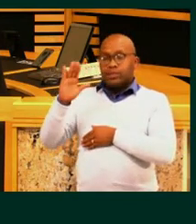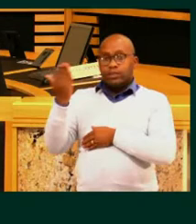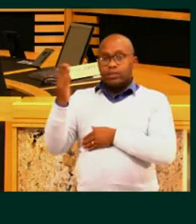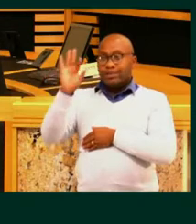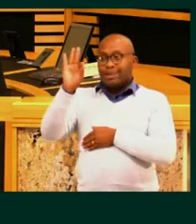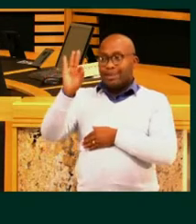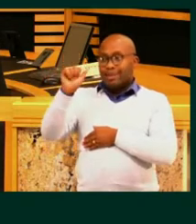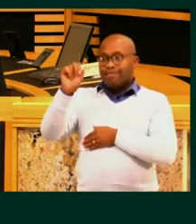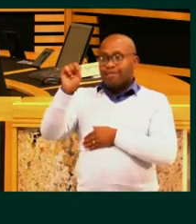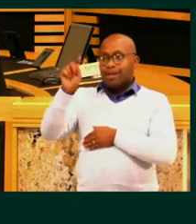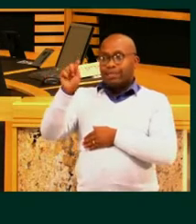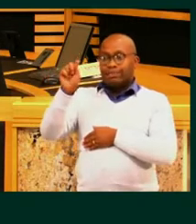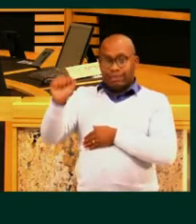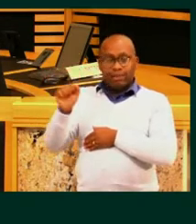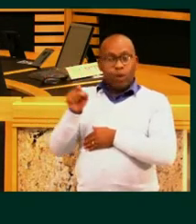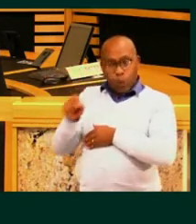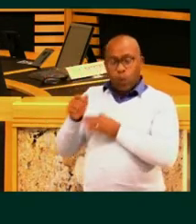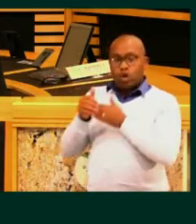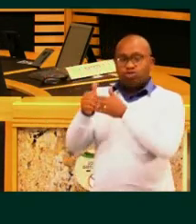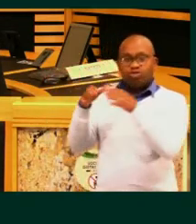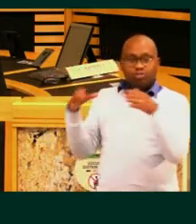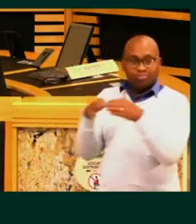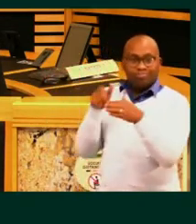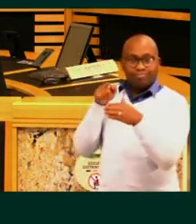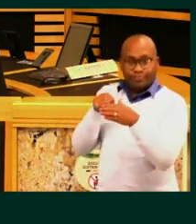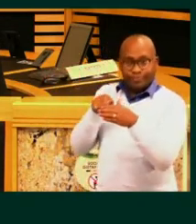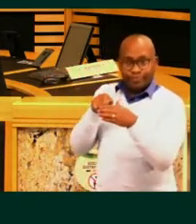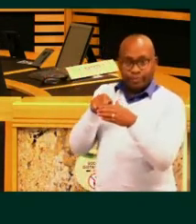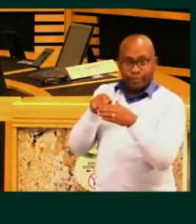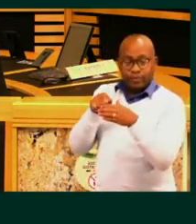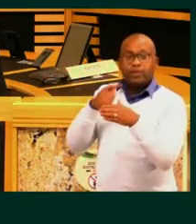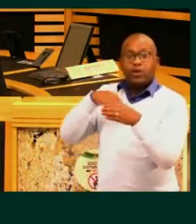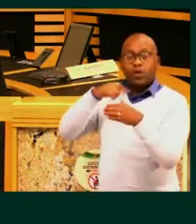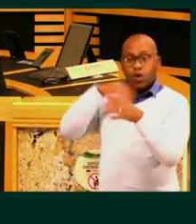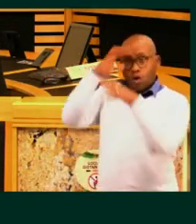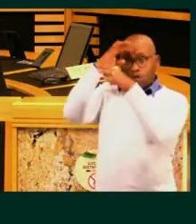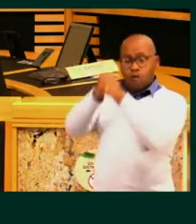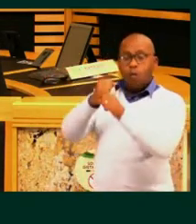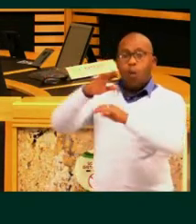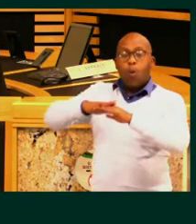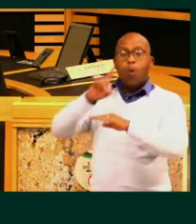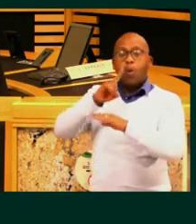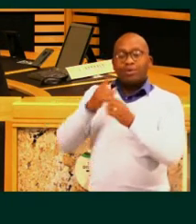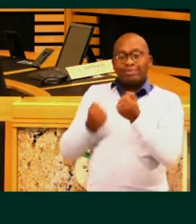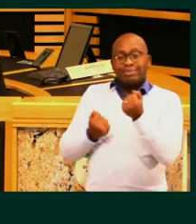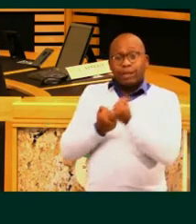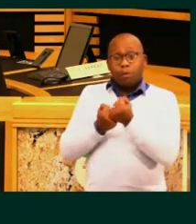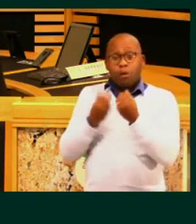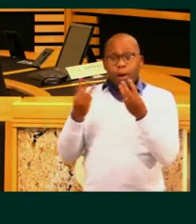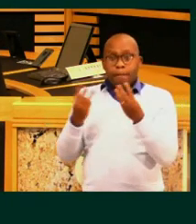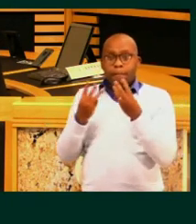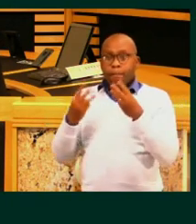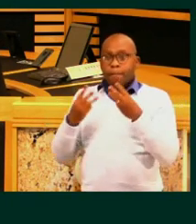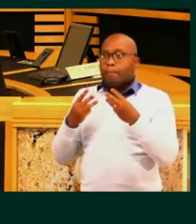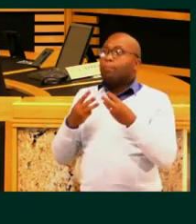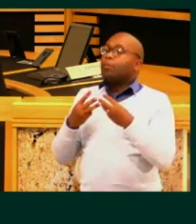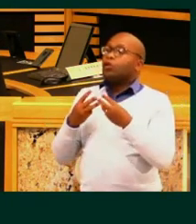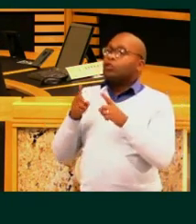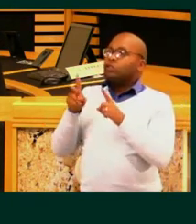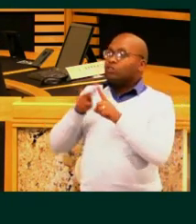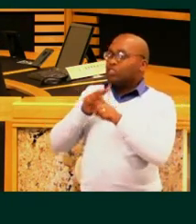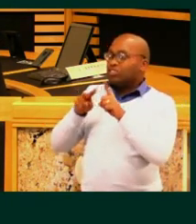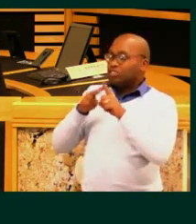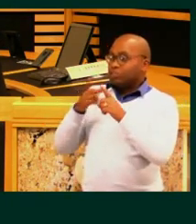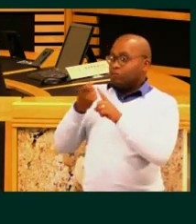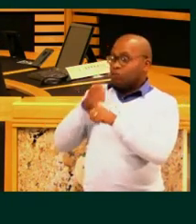different pillars of the national strategic plan focusing on the support for survivors reinforcing our current support systems at police